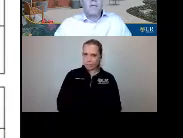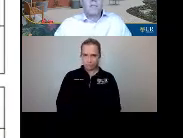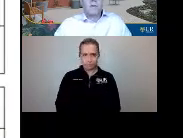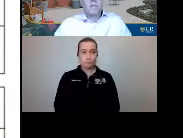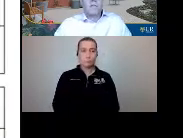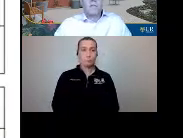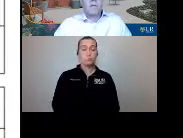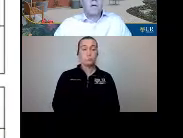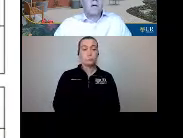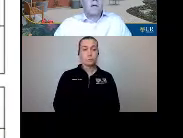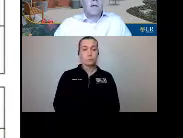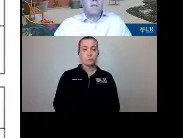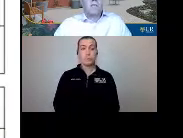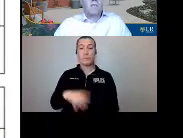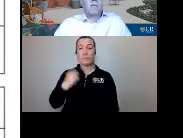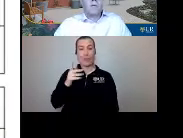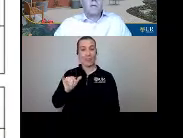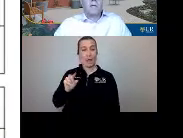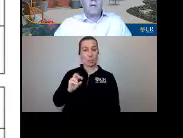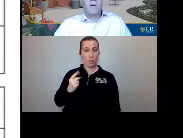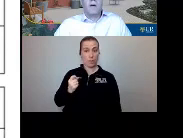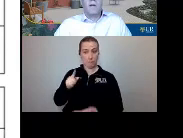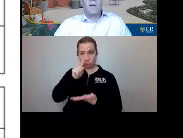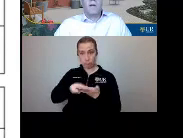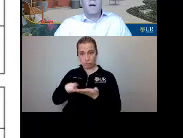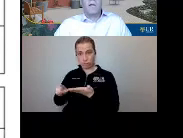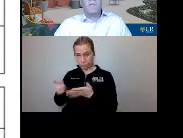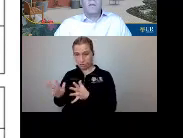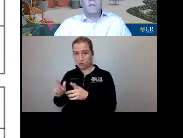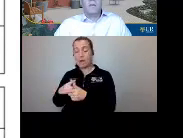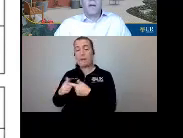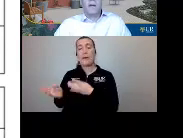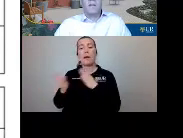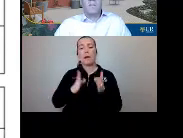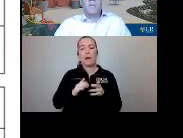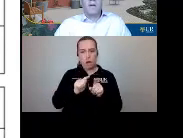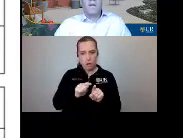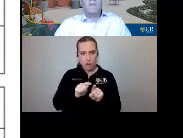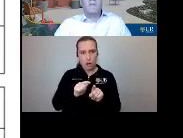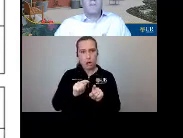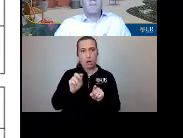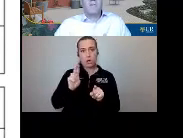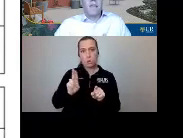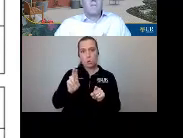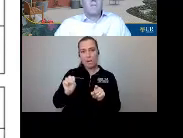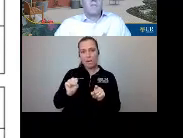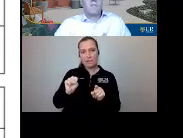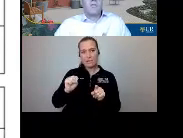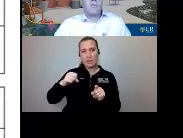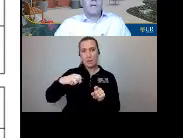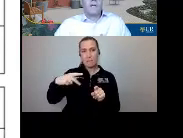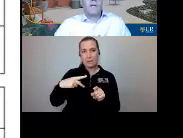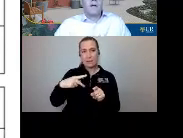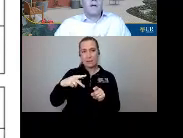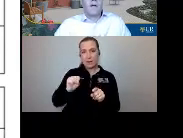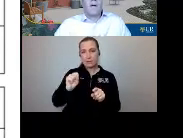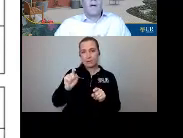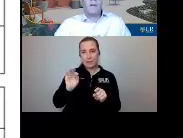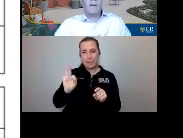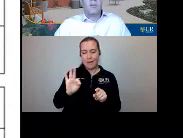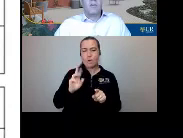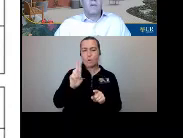That research led to the United States Preventative Services Task Force to create